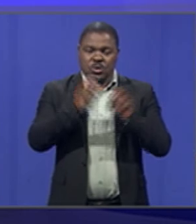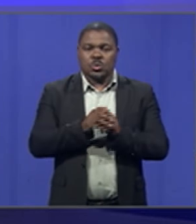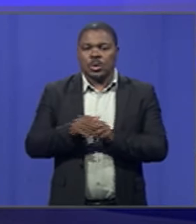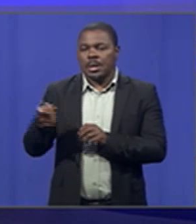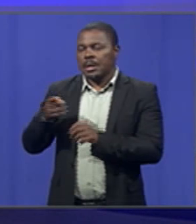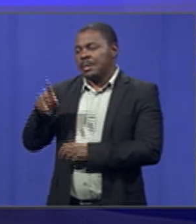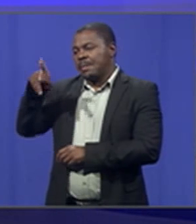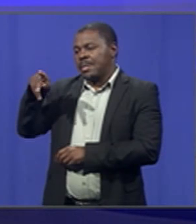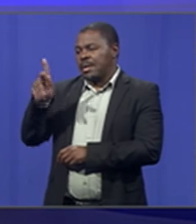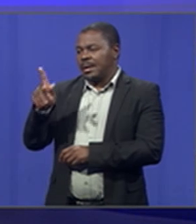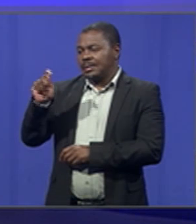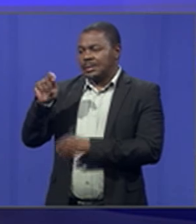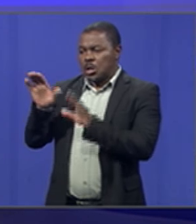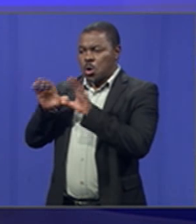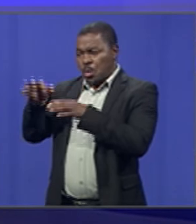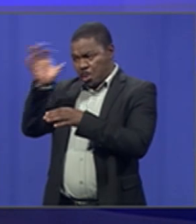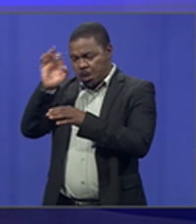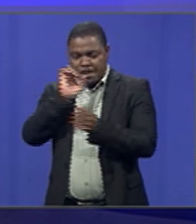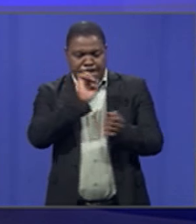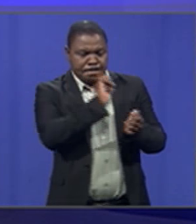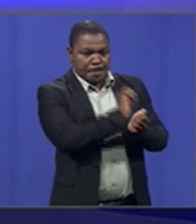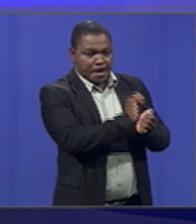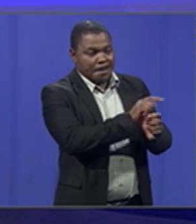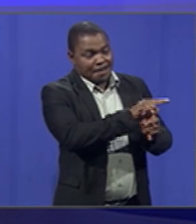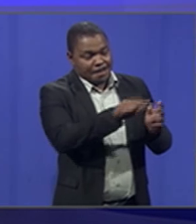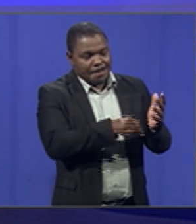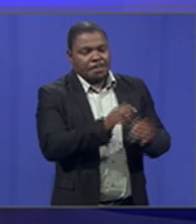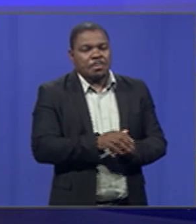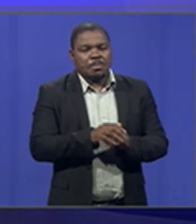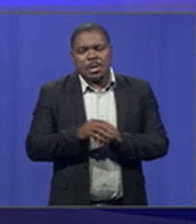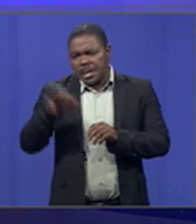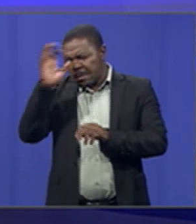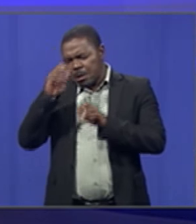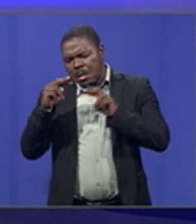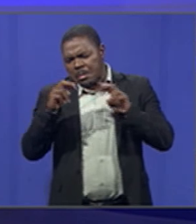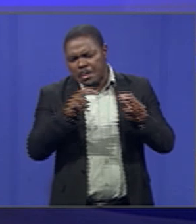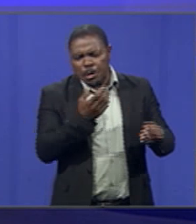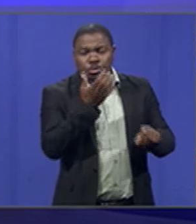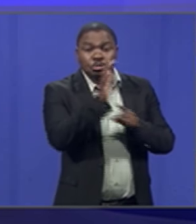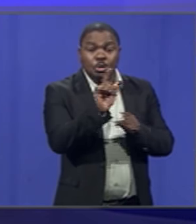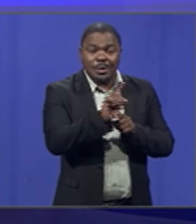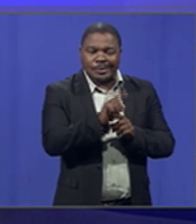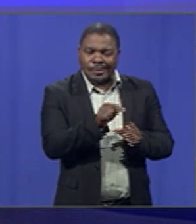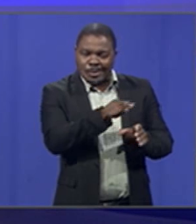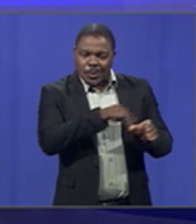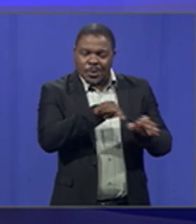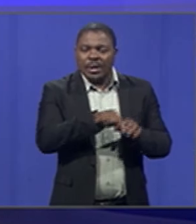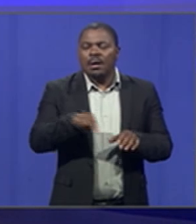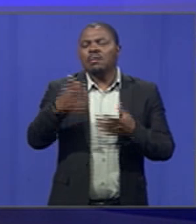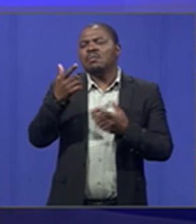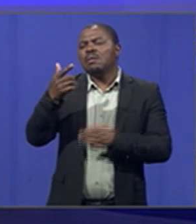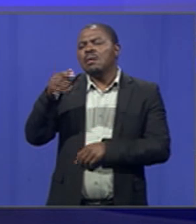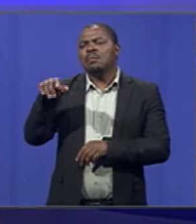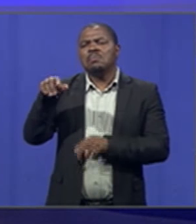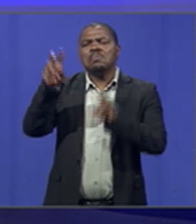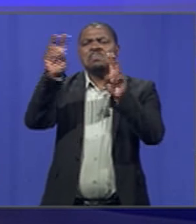ba golagangwang le tsa dipolotiki mo Gauteng. Dipatlisiso tsa sepodisi di senotse magato ya fa ba ne ba ikgolaganya le baagi